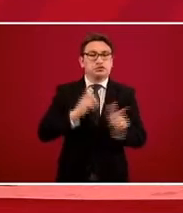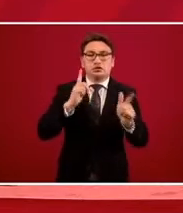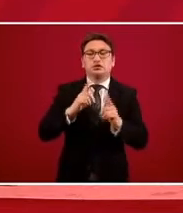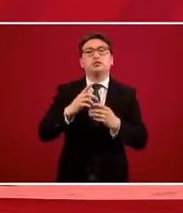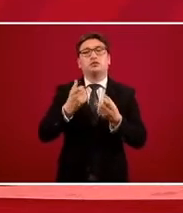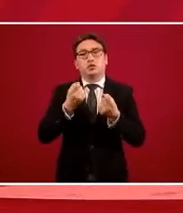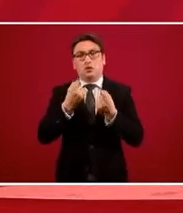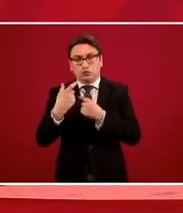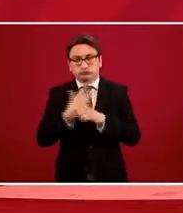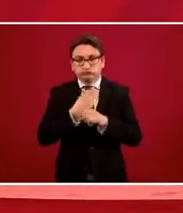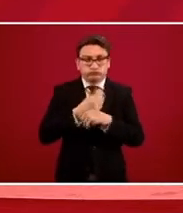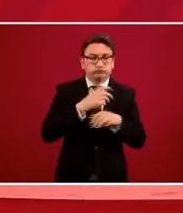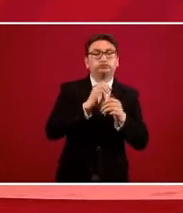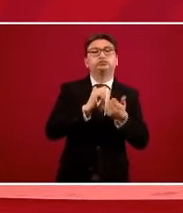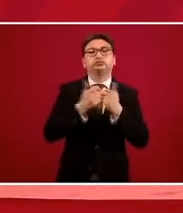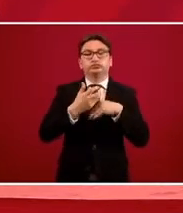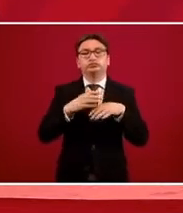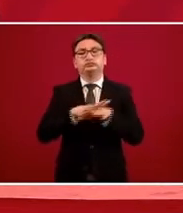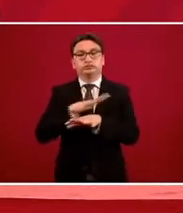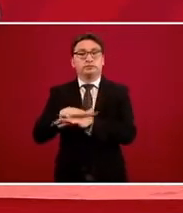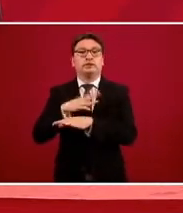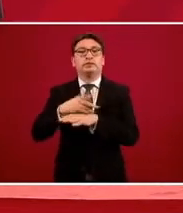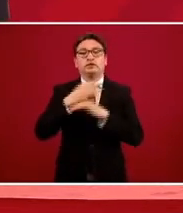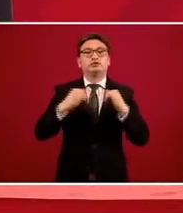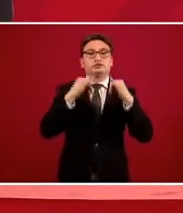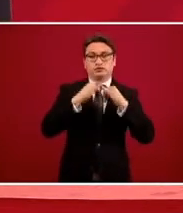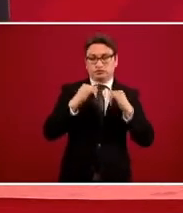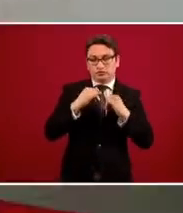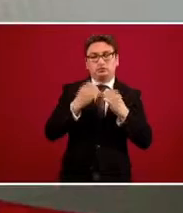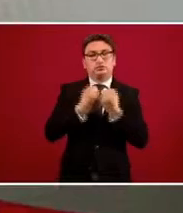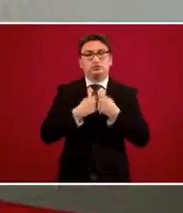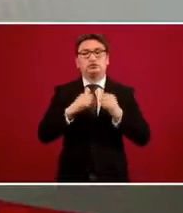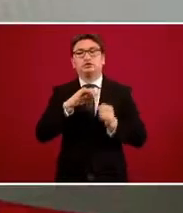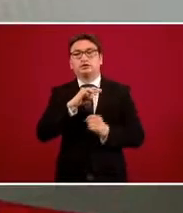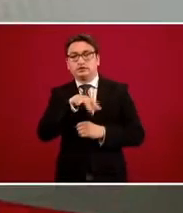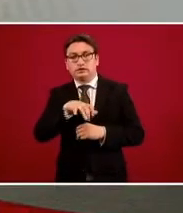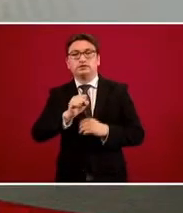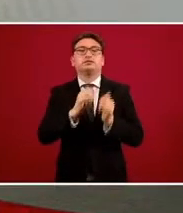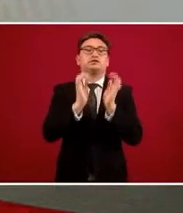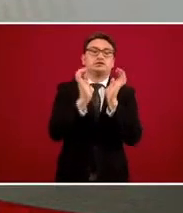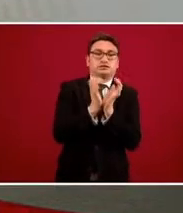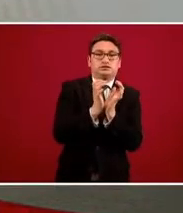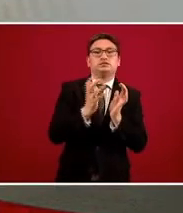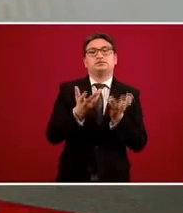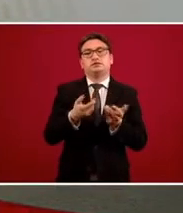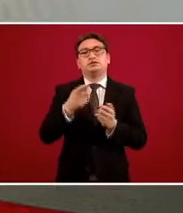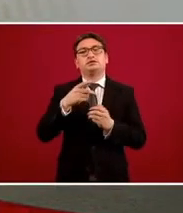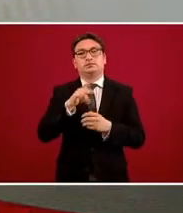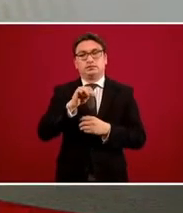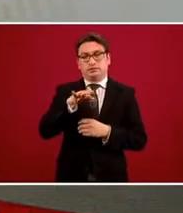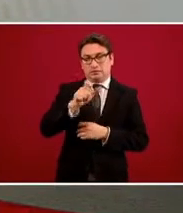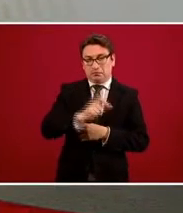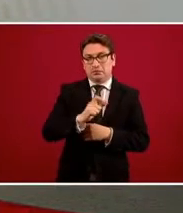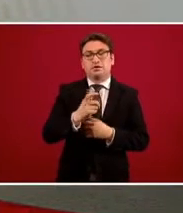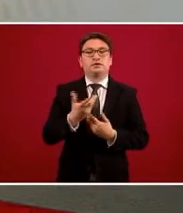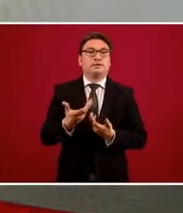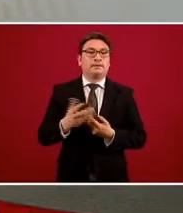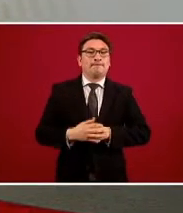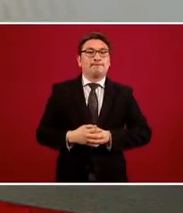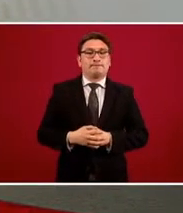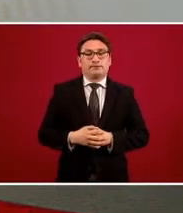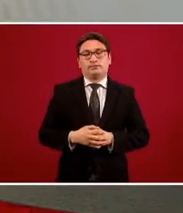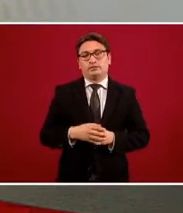the ones that will be available at IMSS, at ISSSTE, at